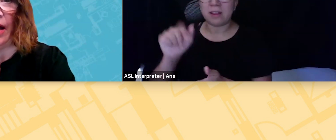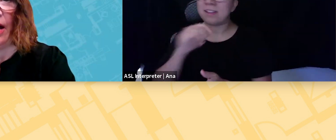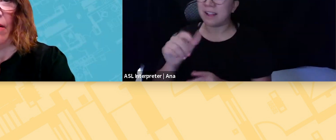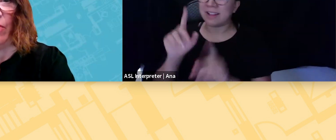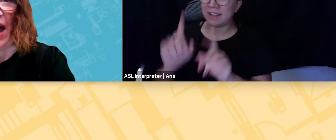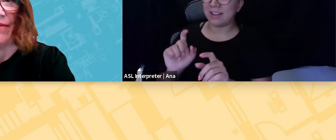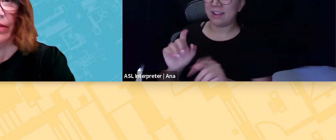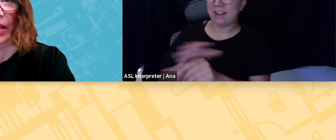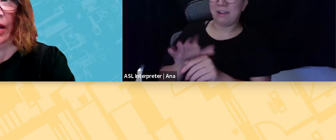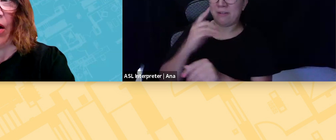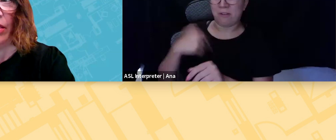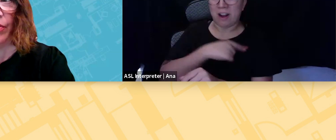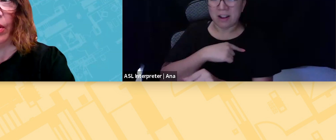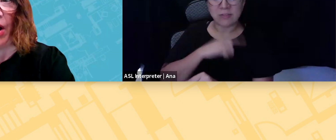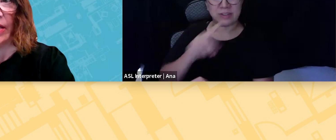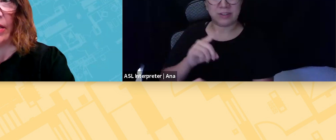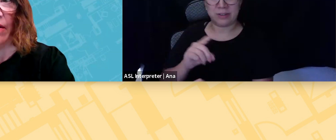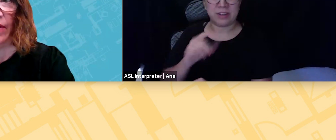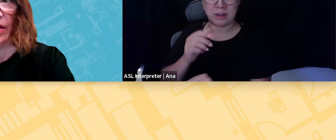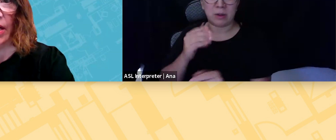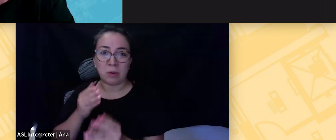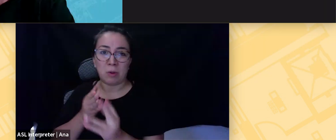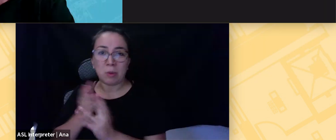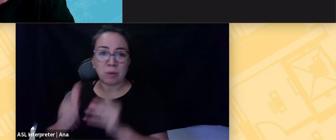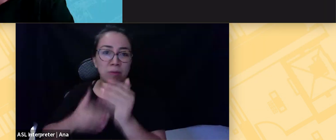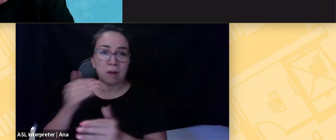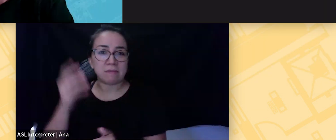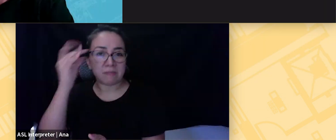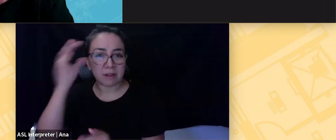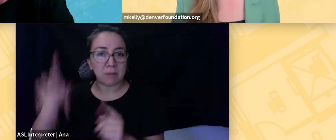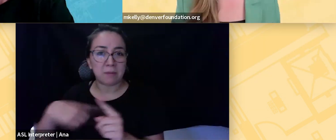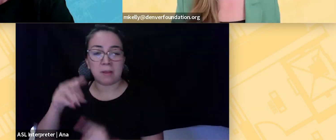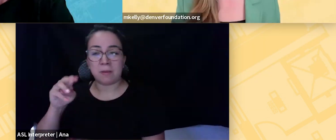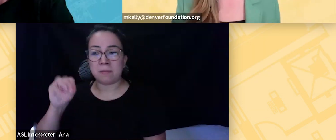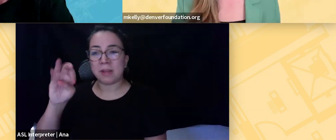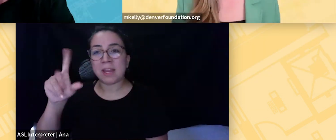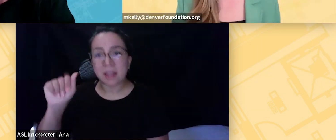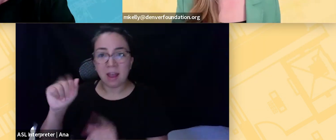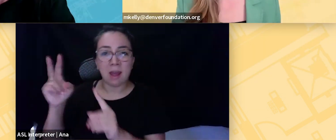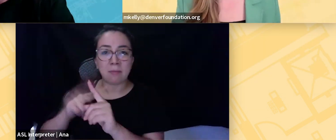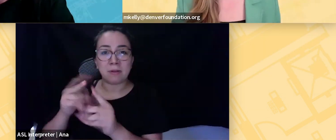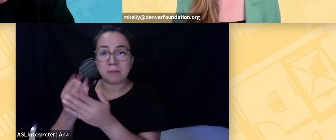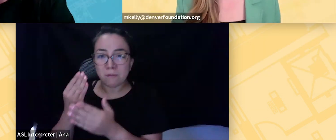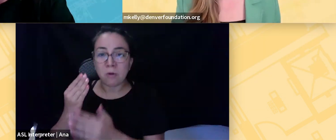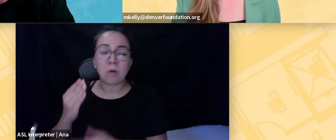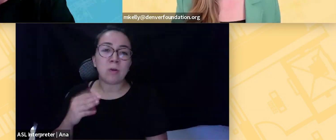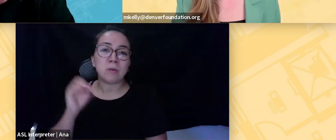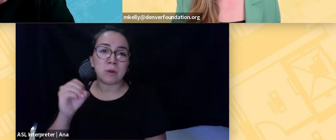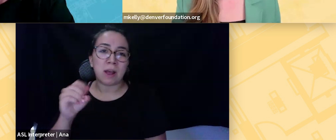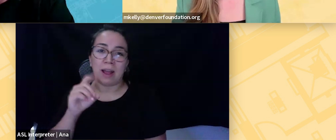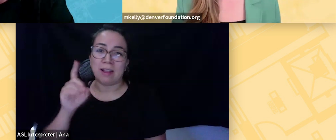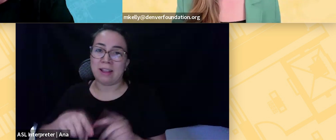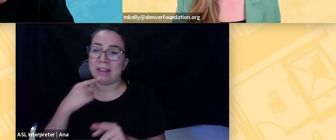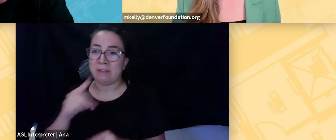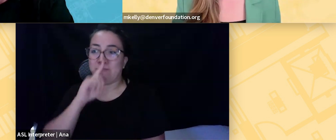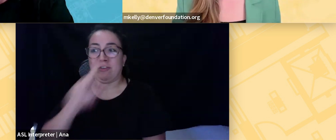us. We haven't really gone through the process of considering a media application before. So I can't say for